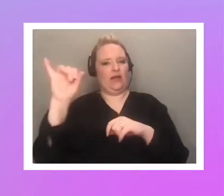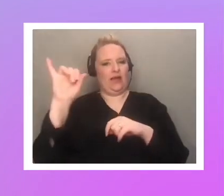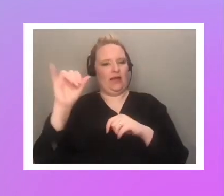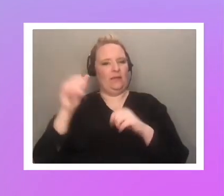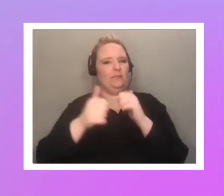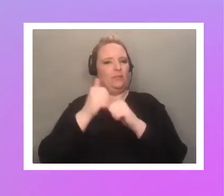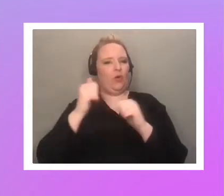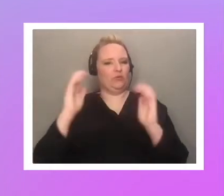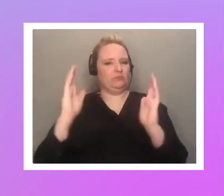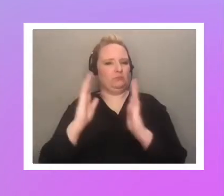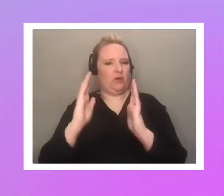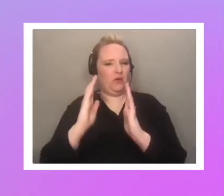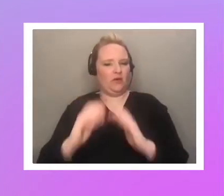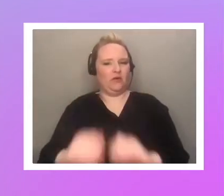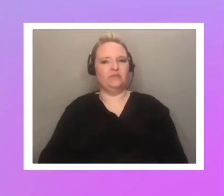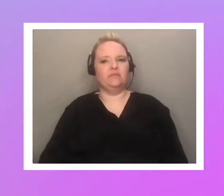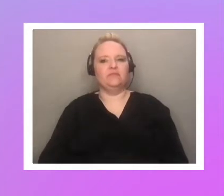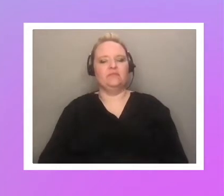smallest part.